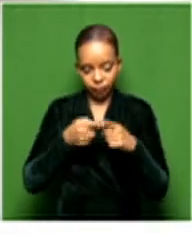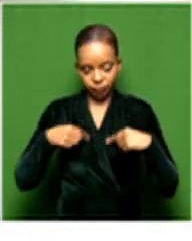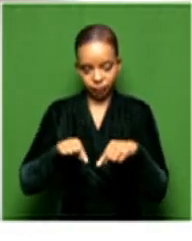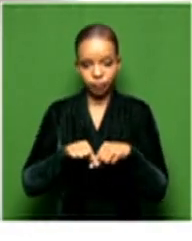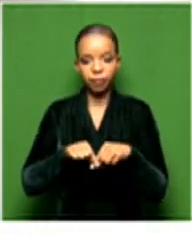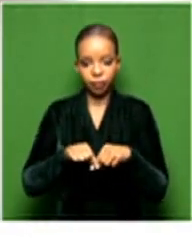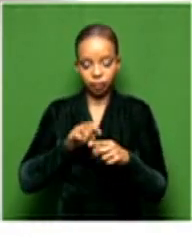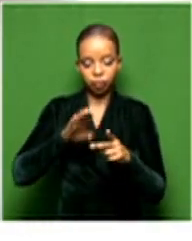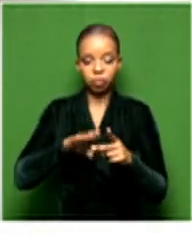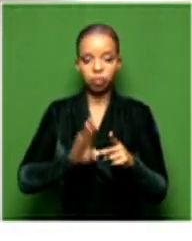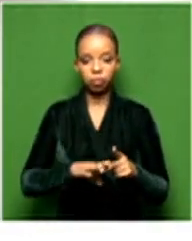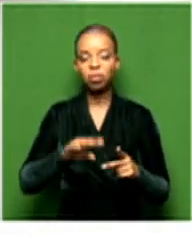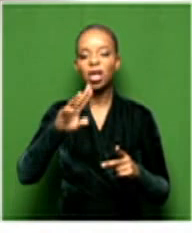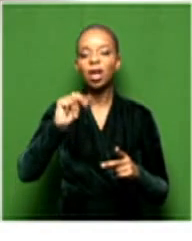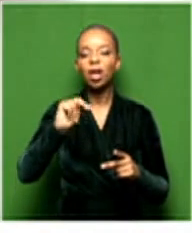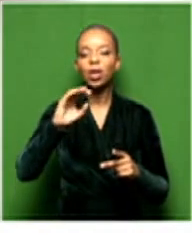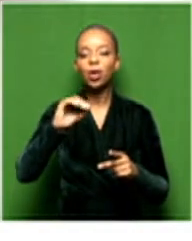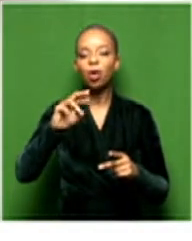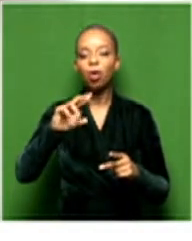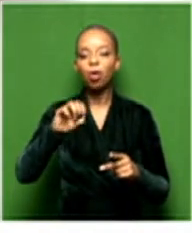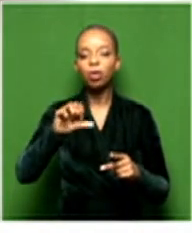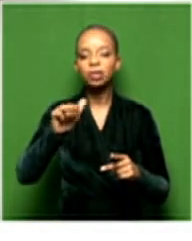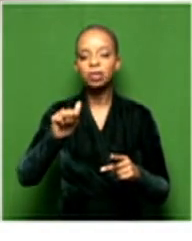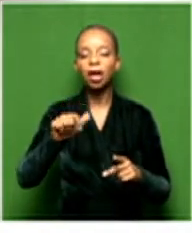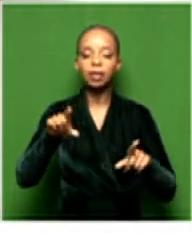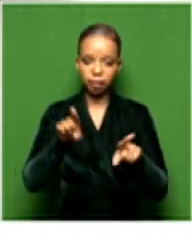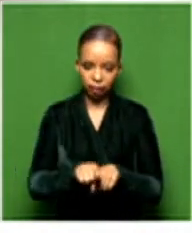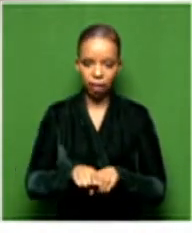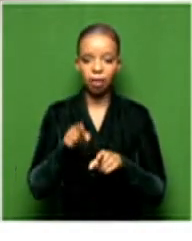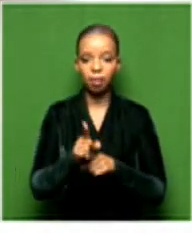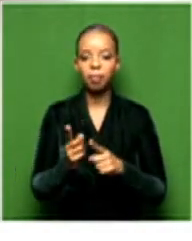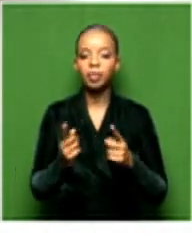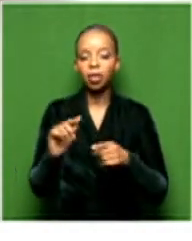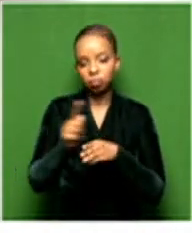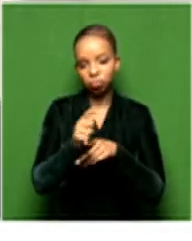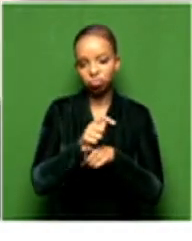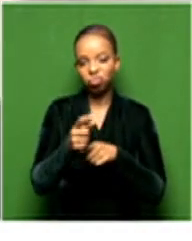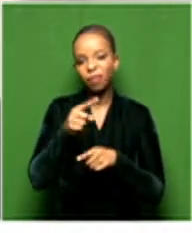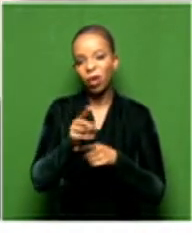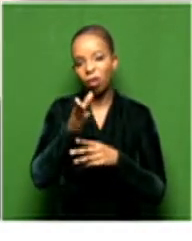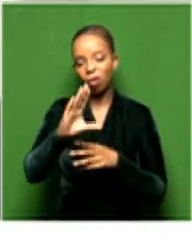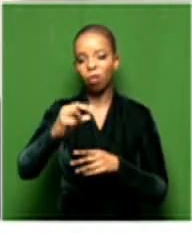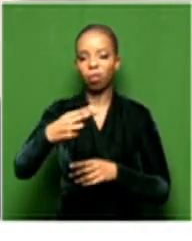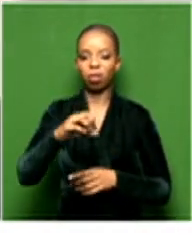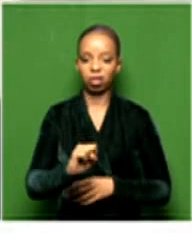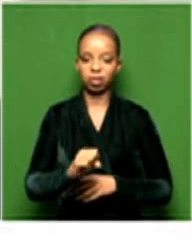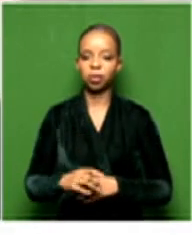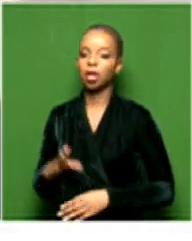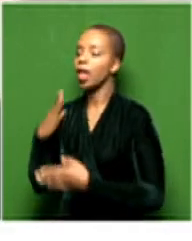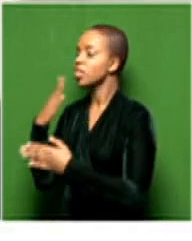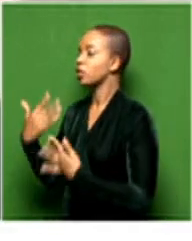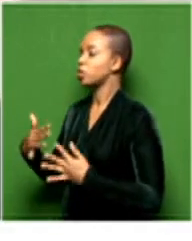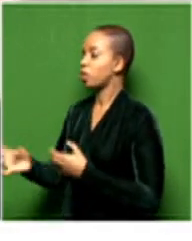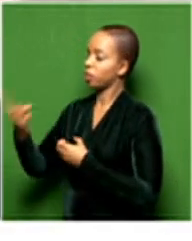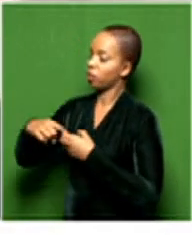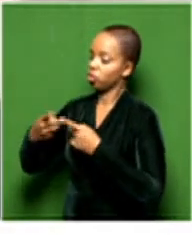be a company called NOSA, who offers courses in the Samtrak division. All right, Sanet, thank you so much for joining us. We appreciate